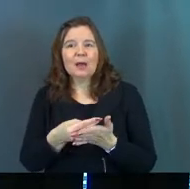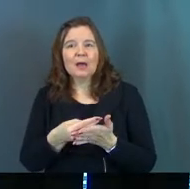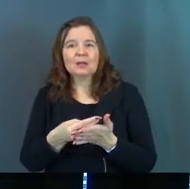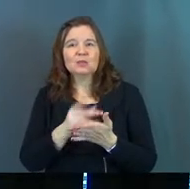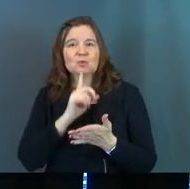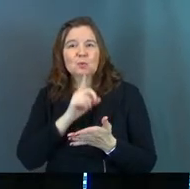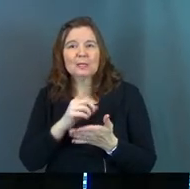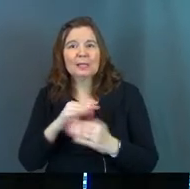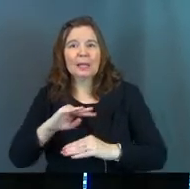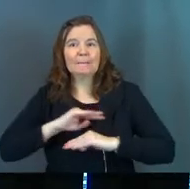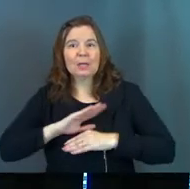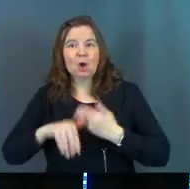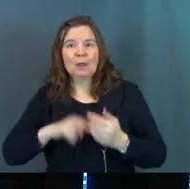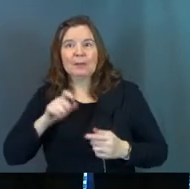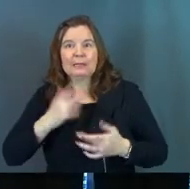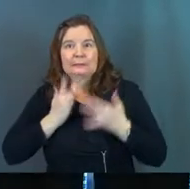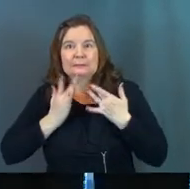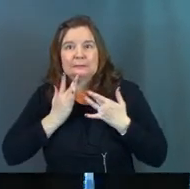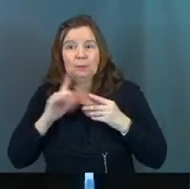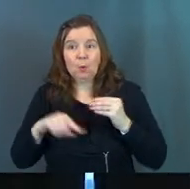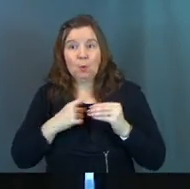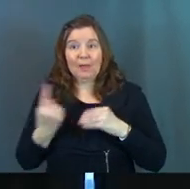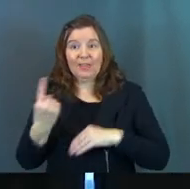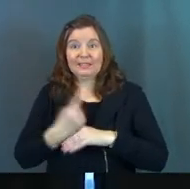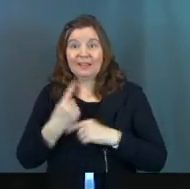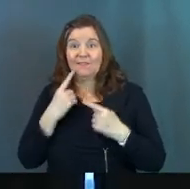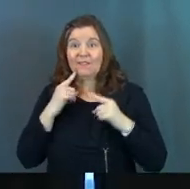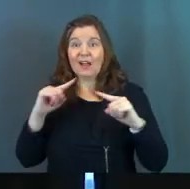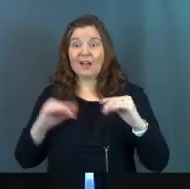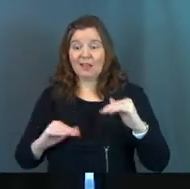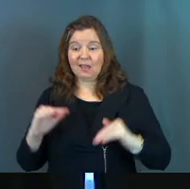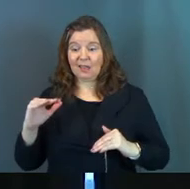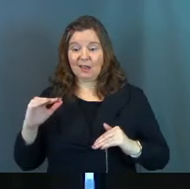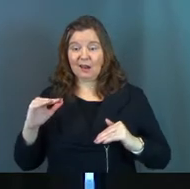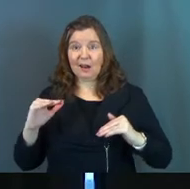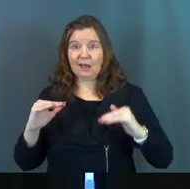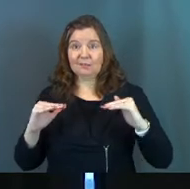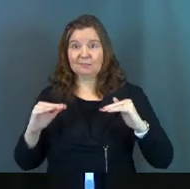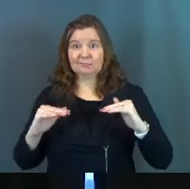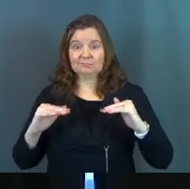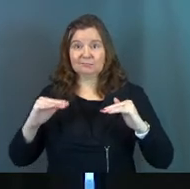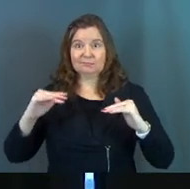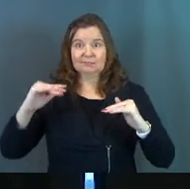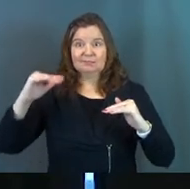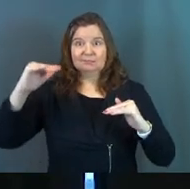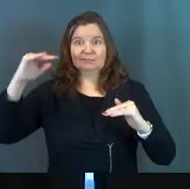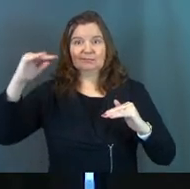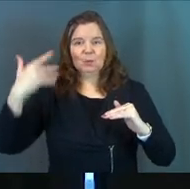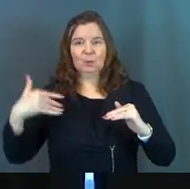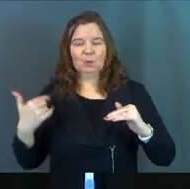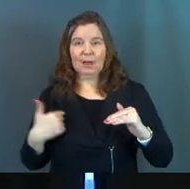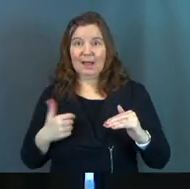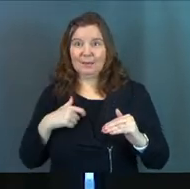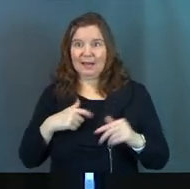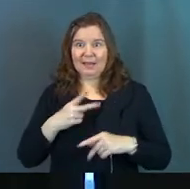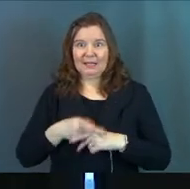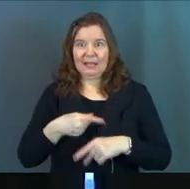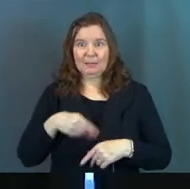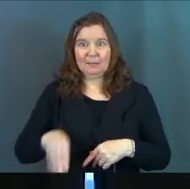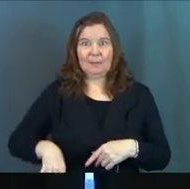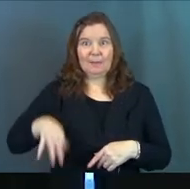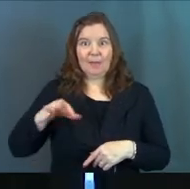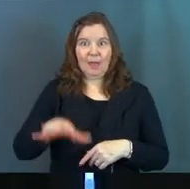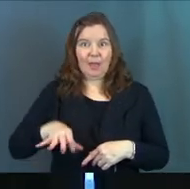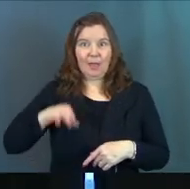in to really meet all of my needs. But when that day comes, oh man, I'm not just going to keep